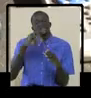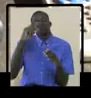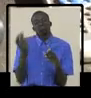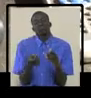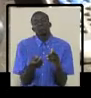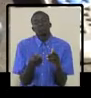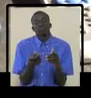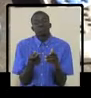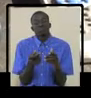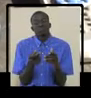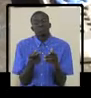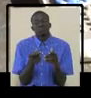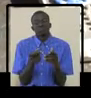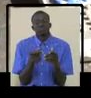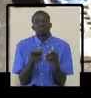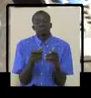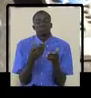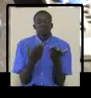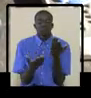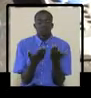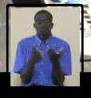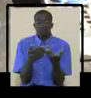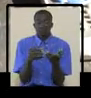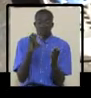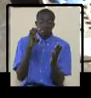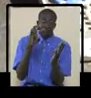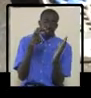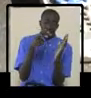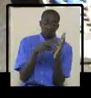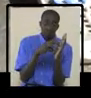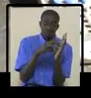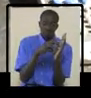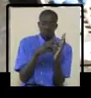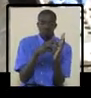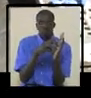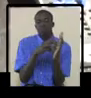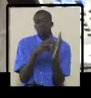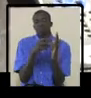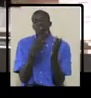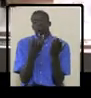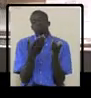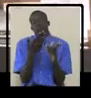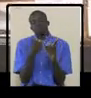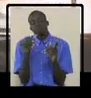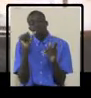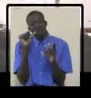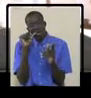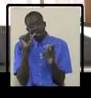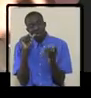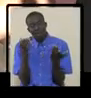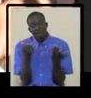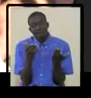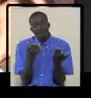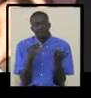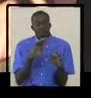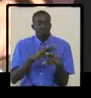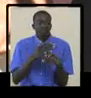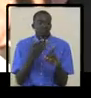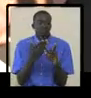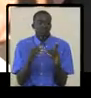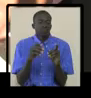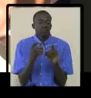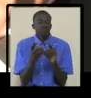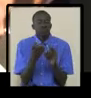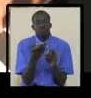it. It's easily plugged into a power point or when it runs on a battery. When using a battery, for example